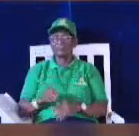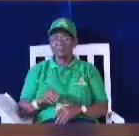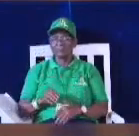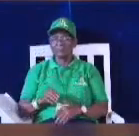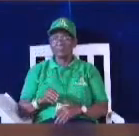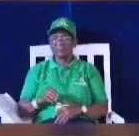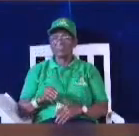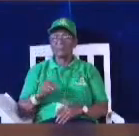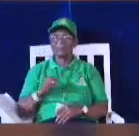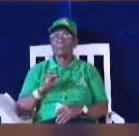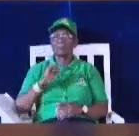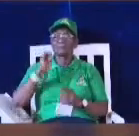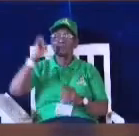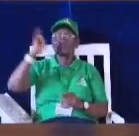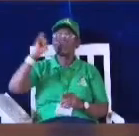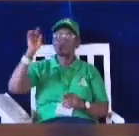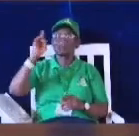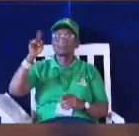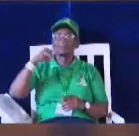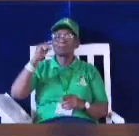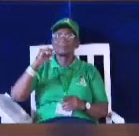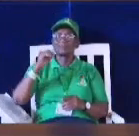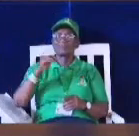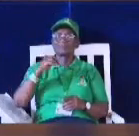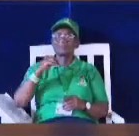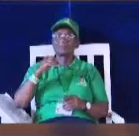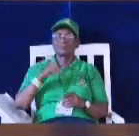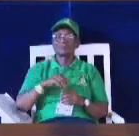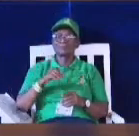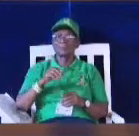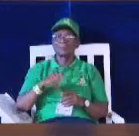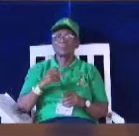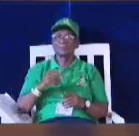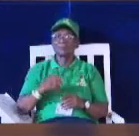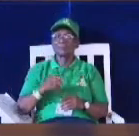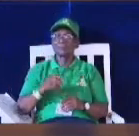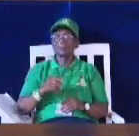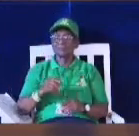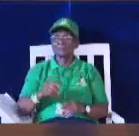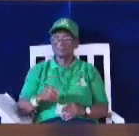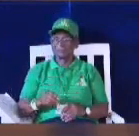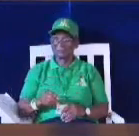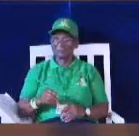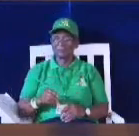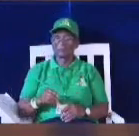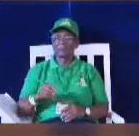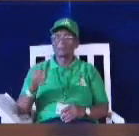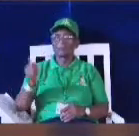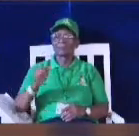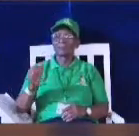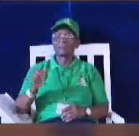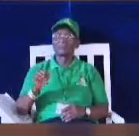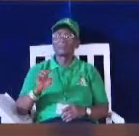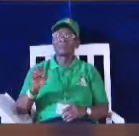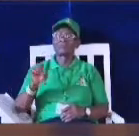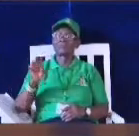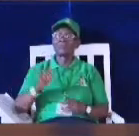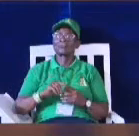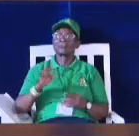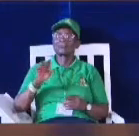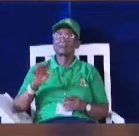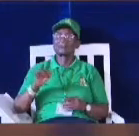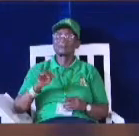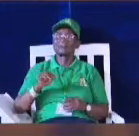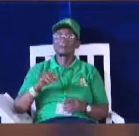is the one who said in 2 Corinthians chapter 12 verse 15, 2 Corinthians 12 verse 15, he said, I will